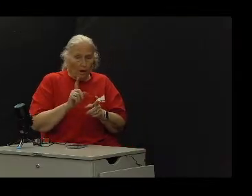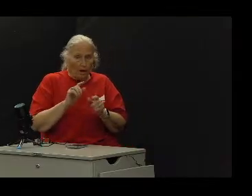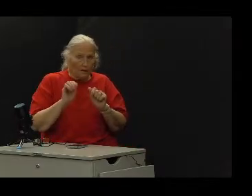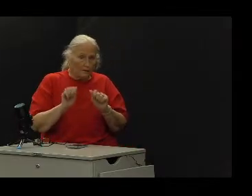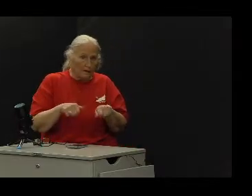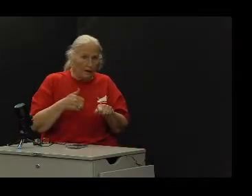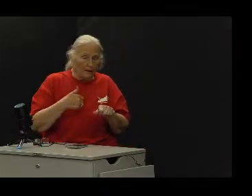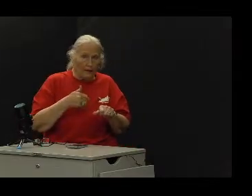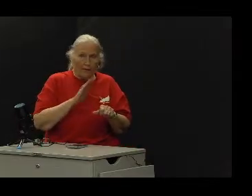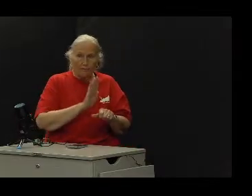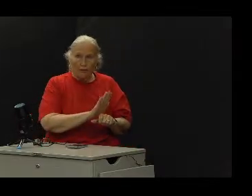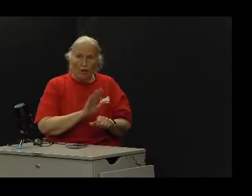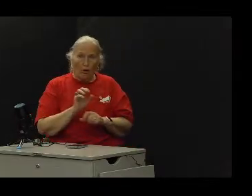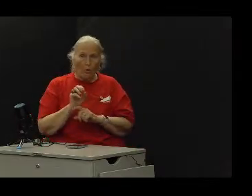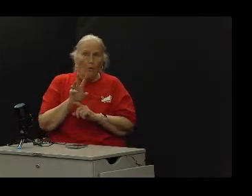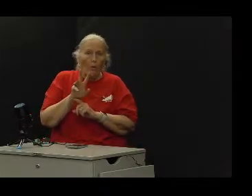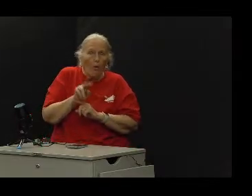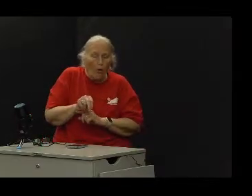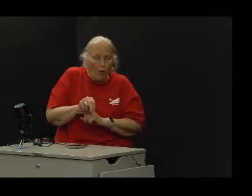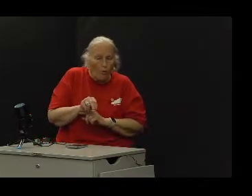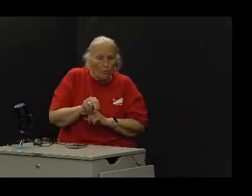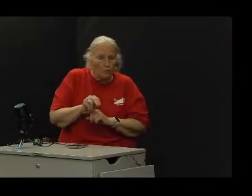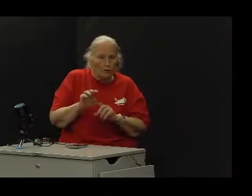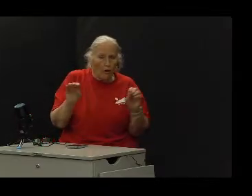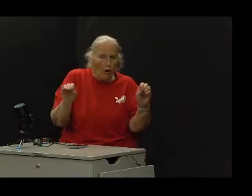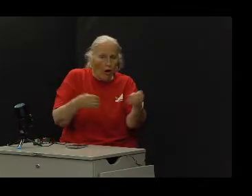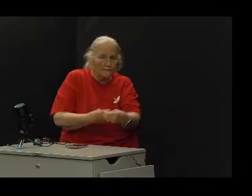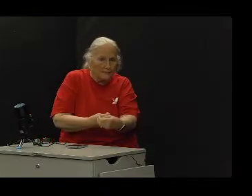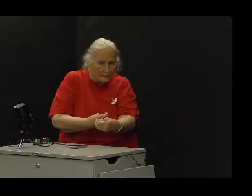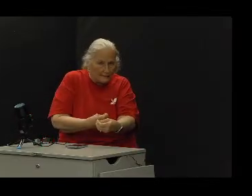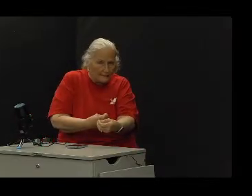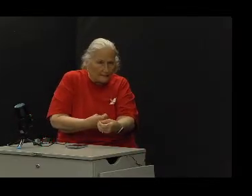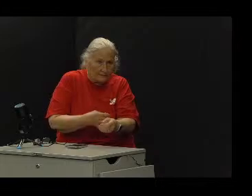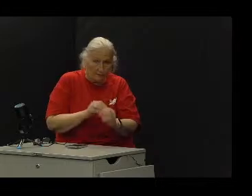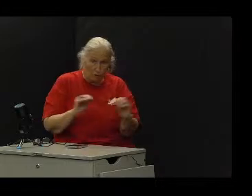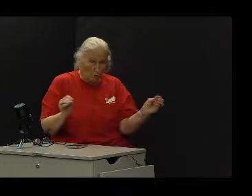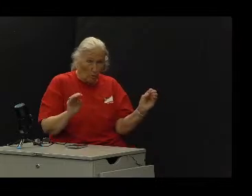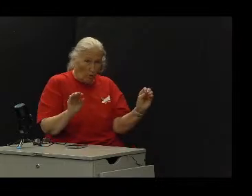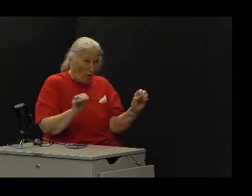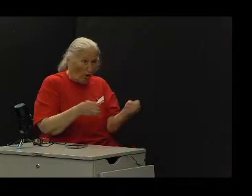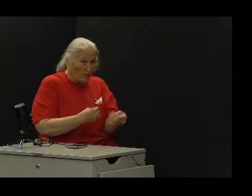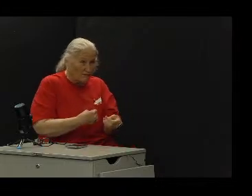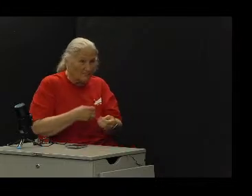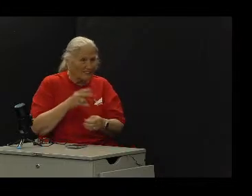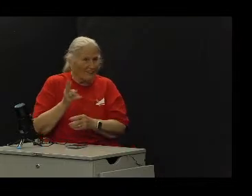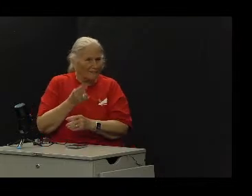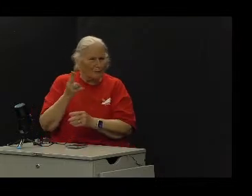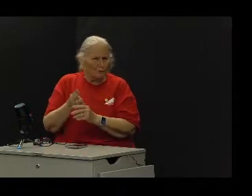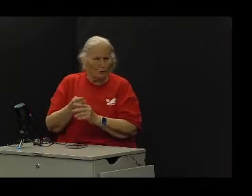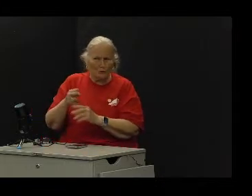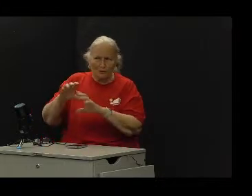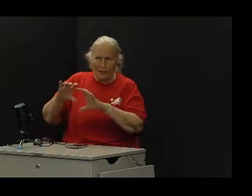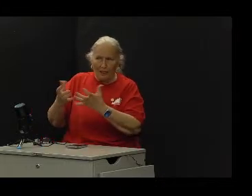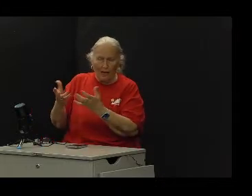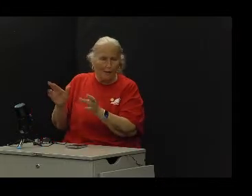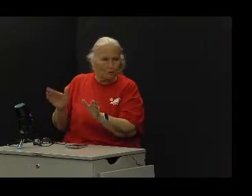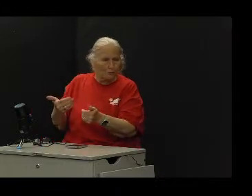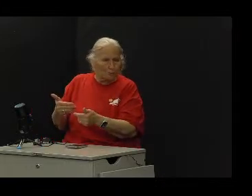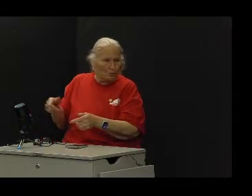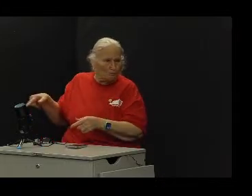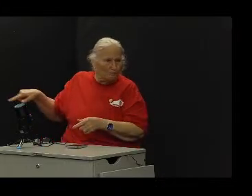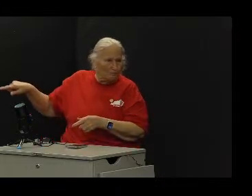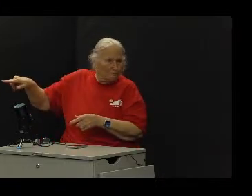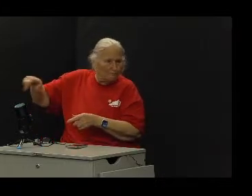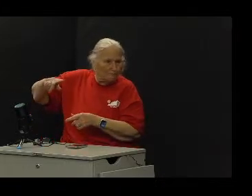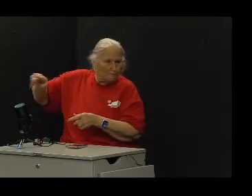department as well, so that they could possibly have their own office. I think that would be beautiful to have a space set up